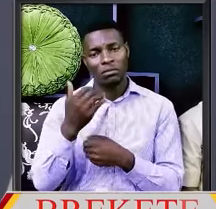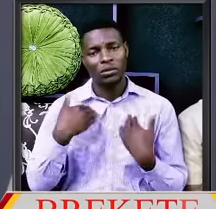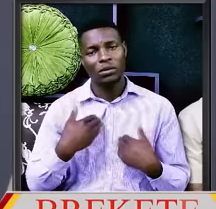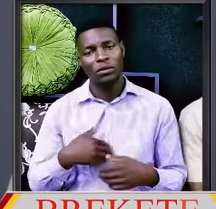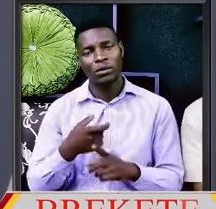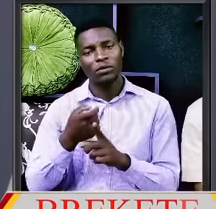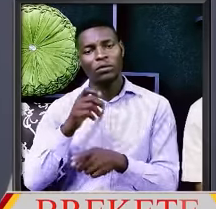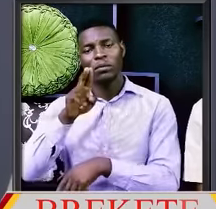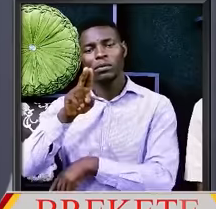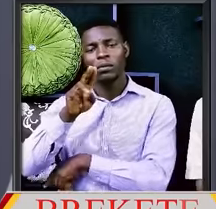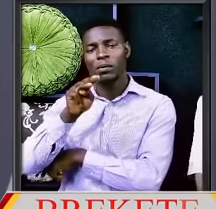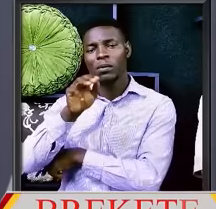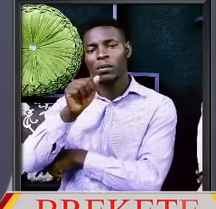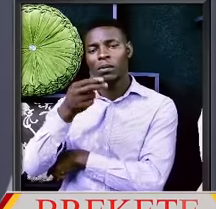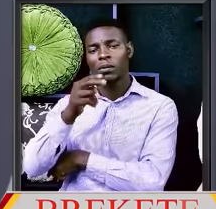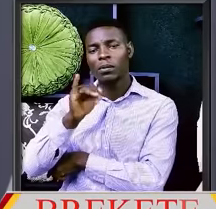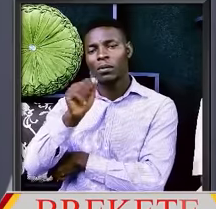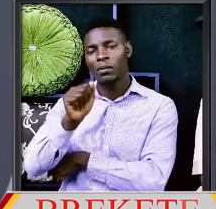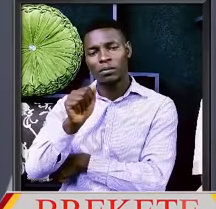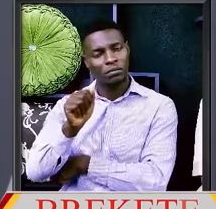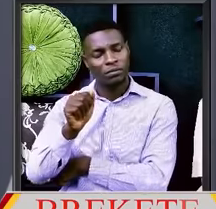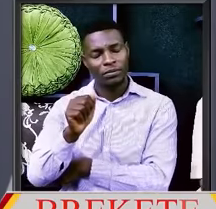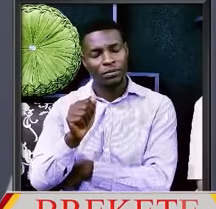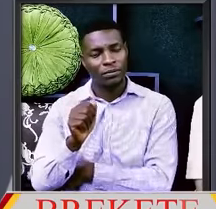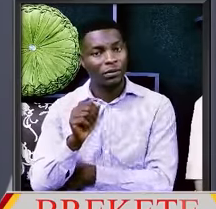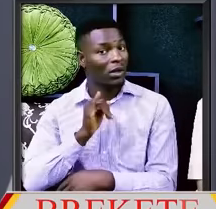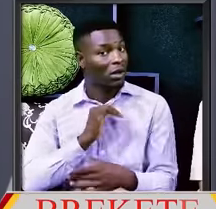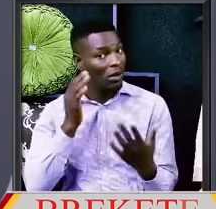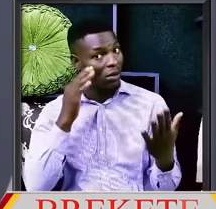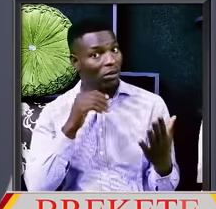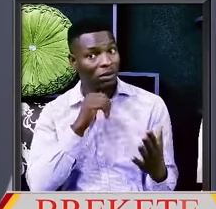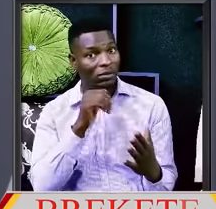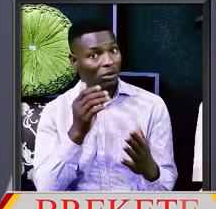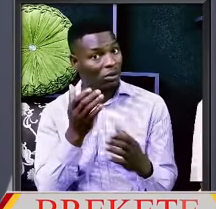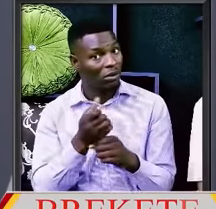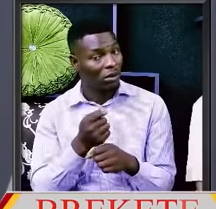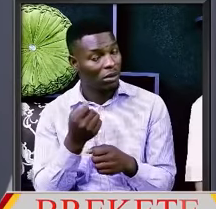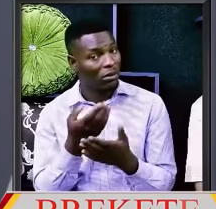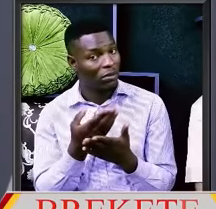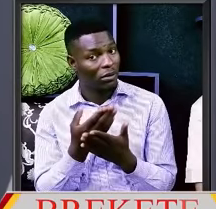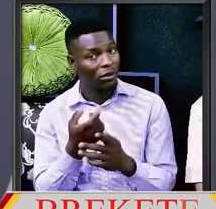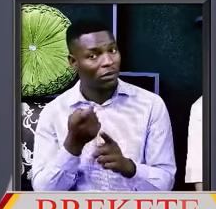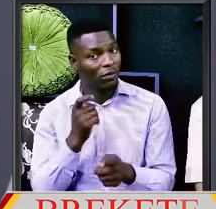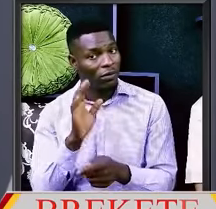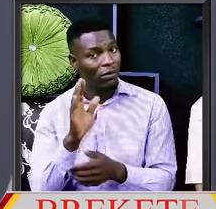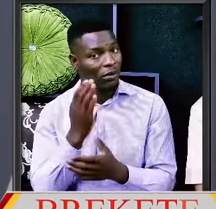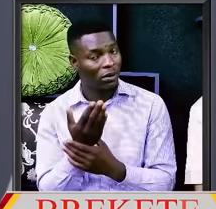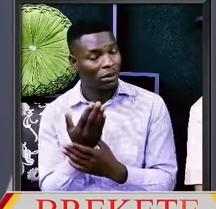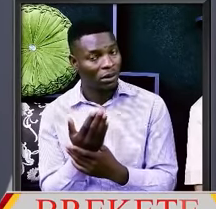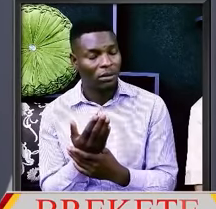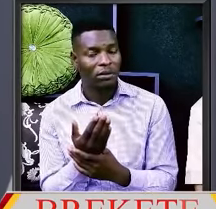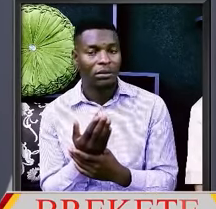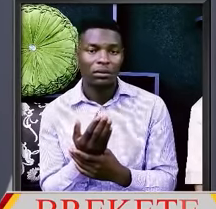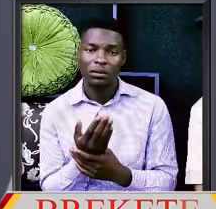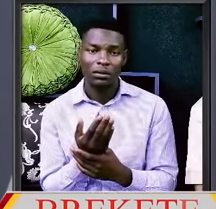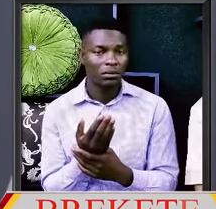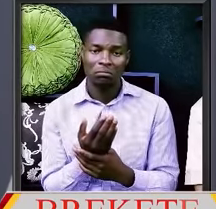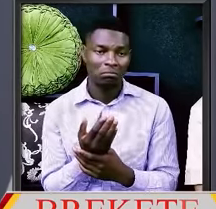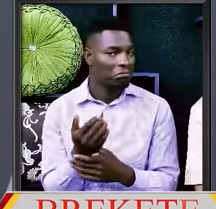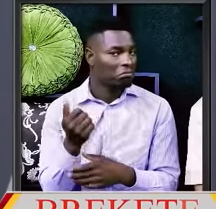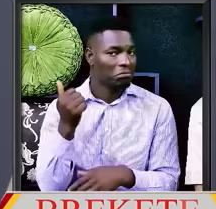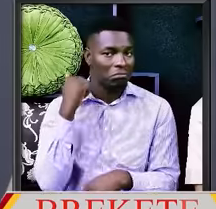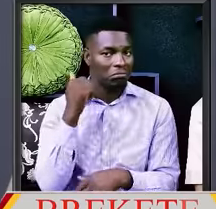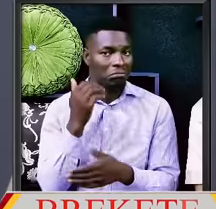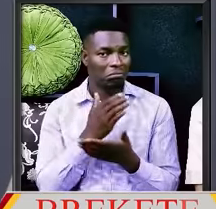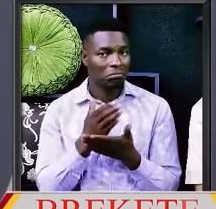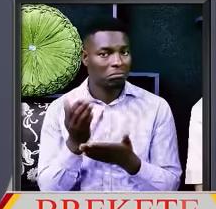Omahiade. Yes. I hope they no collect the money for on our hand. No, they no come to collect the 50. So